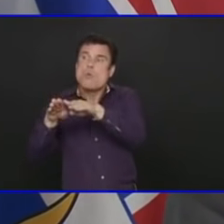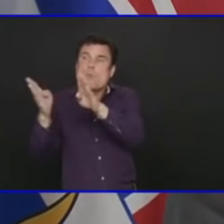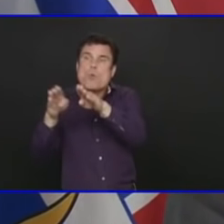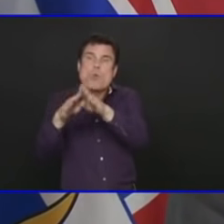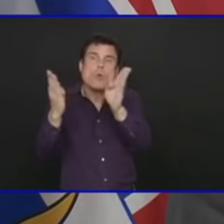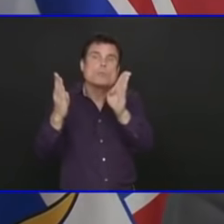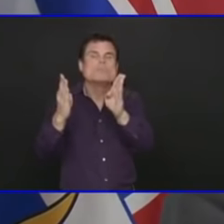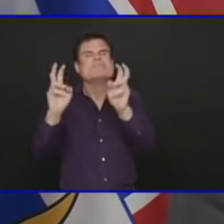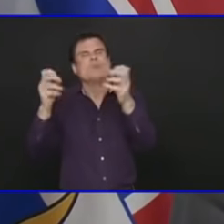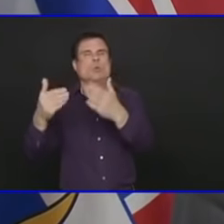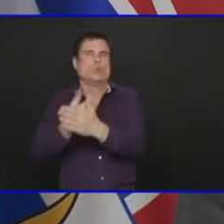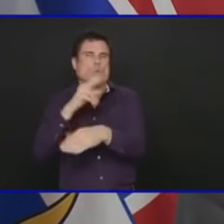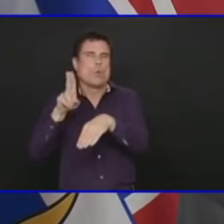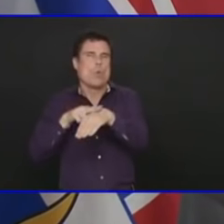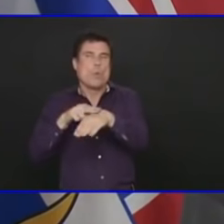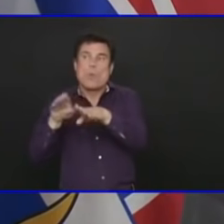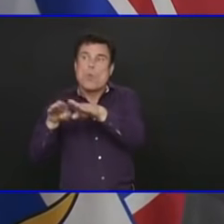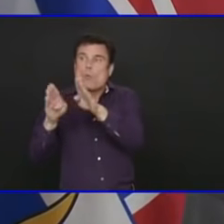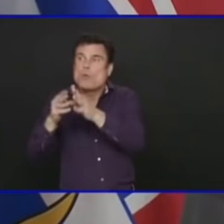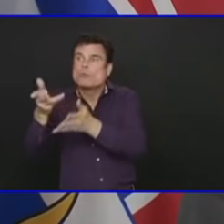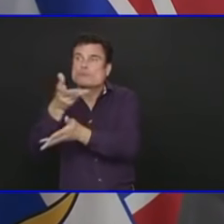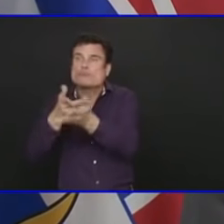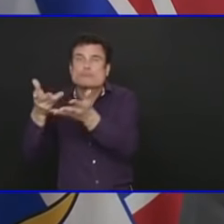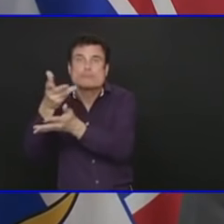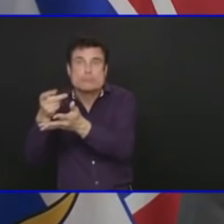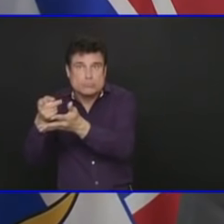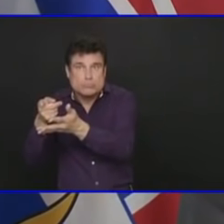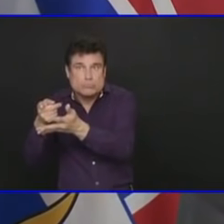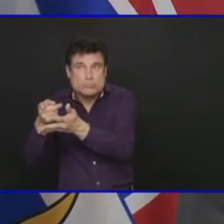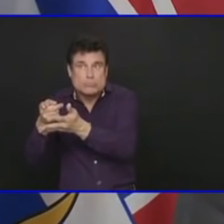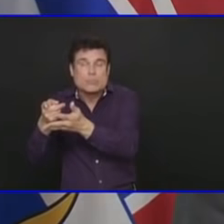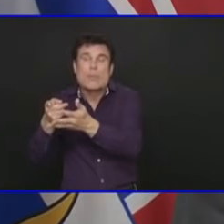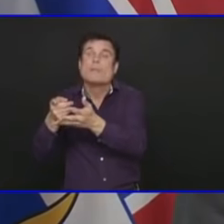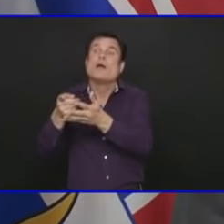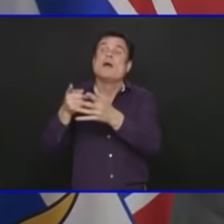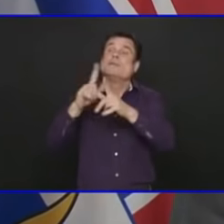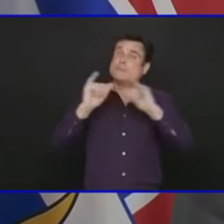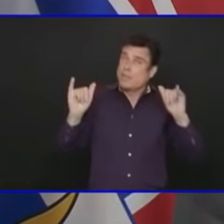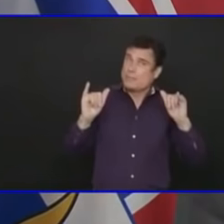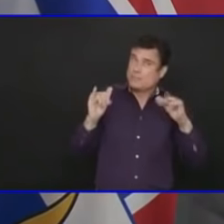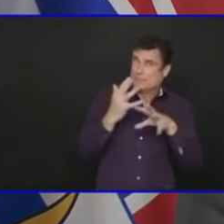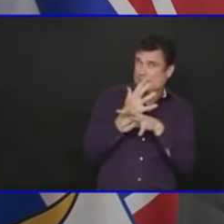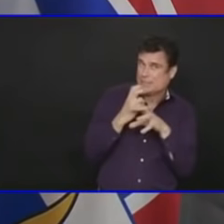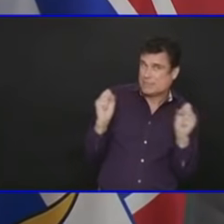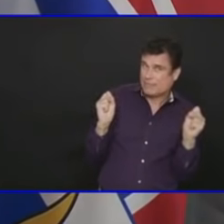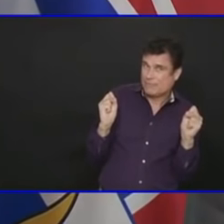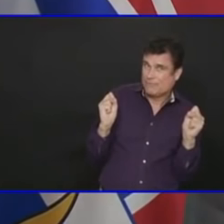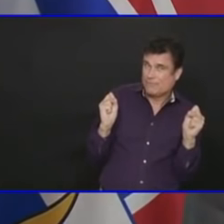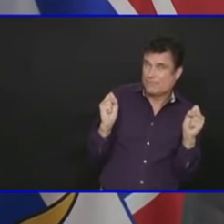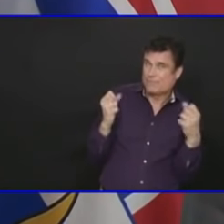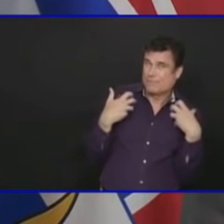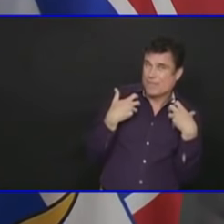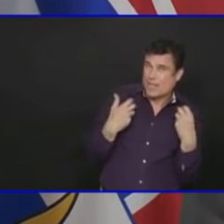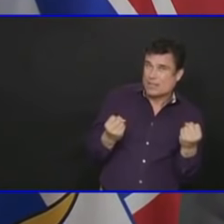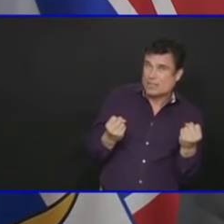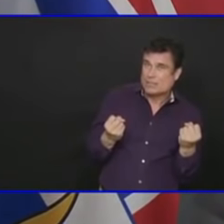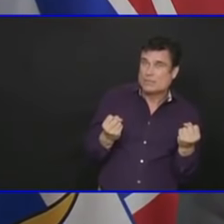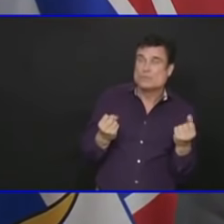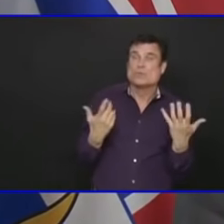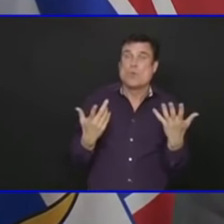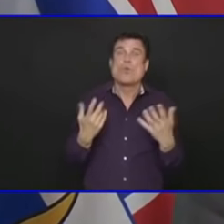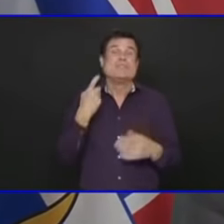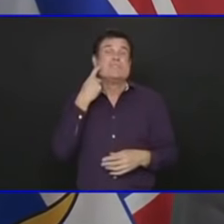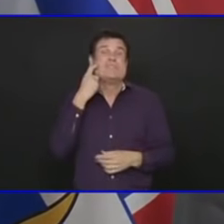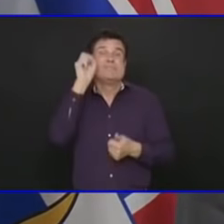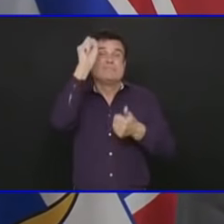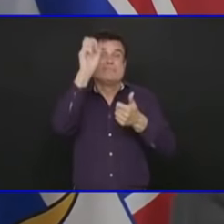taking those actions. Today's modeling shows us what has happened when we all join the fight and join together across BC. We made a